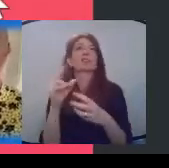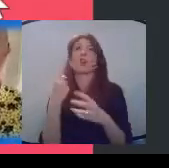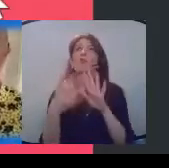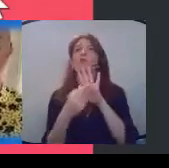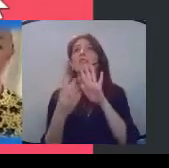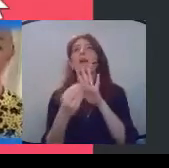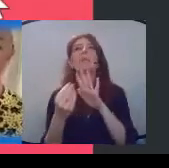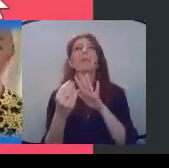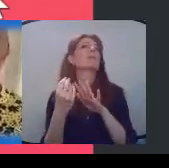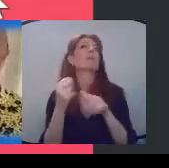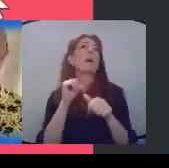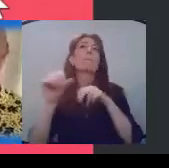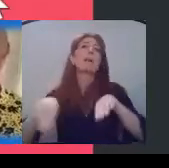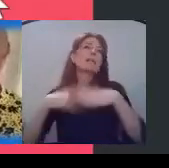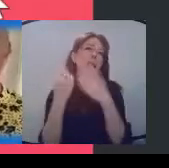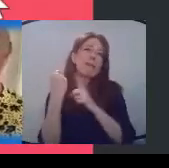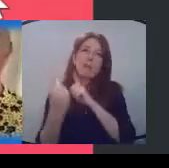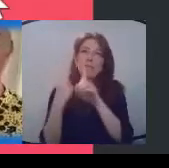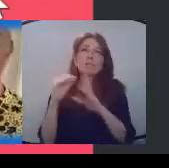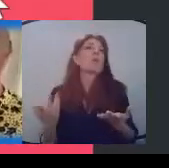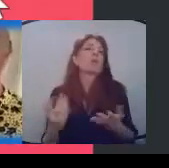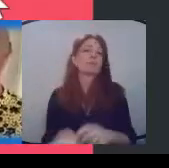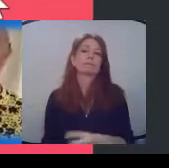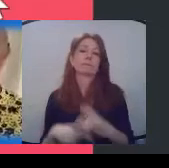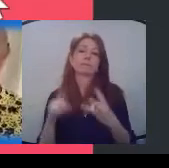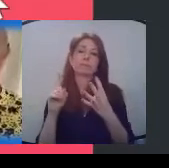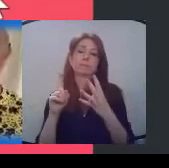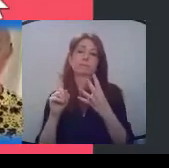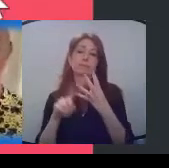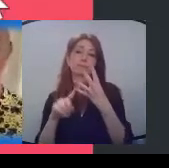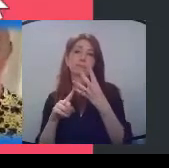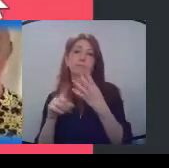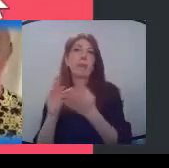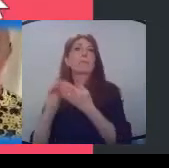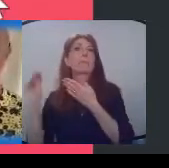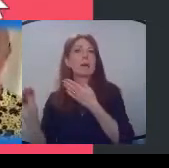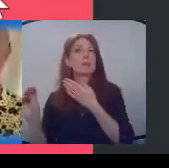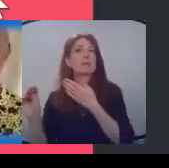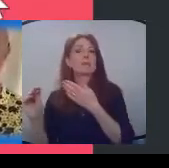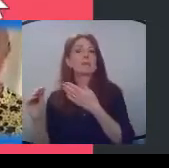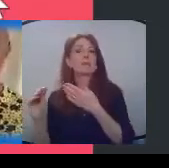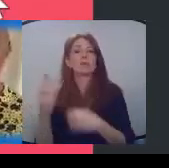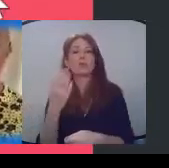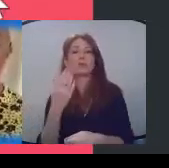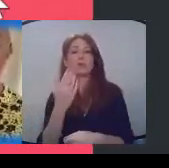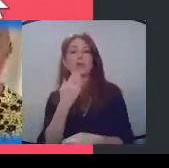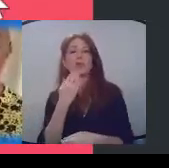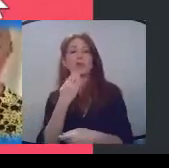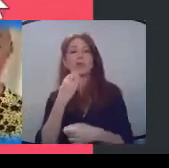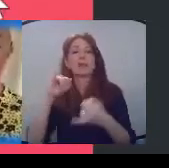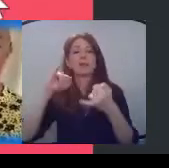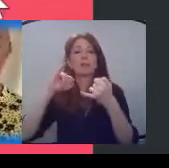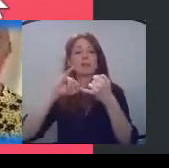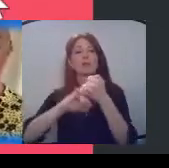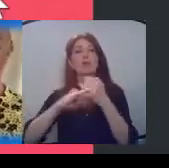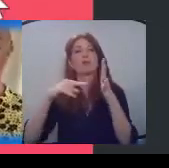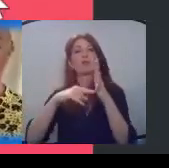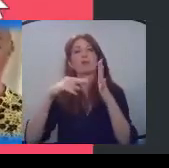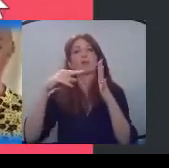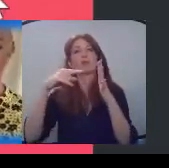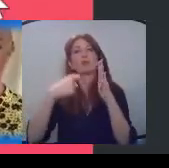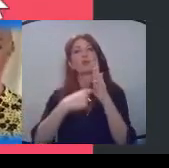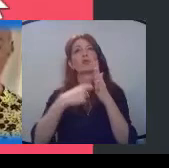day to have a meeting, for example, or practice. And then we also allow you to do payments through our partners over at Stripe. So let's just talk